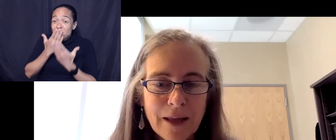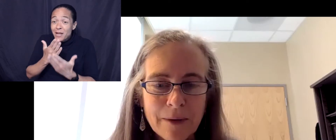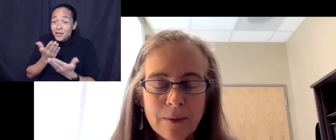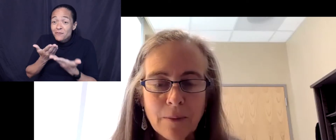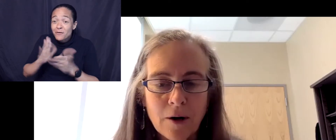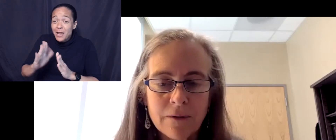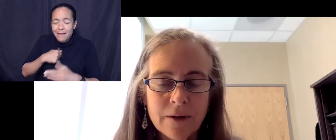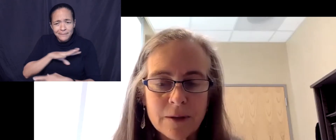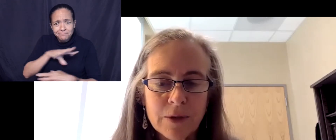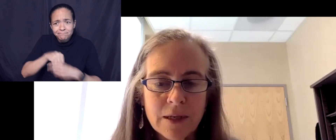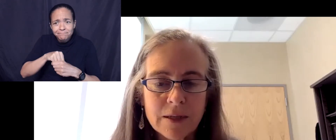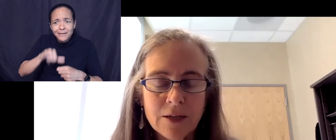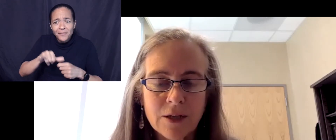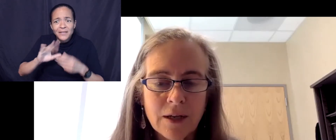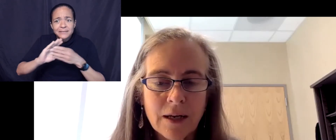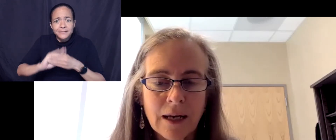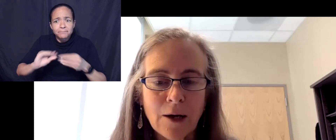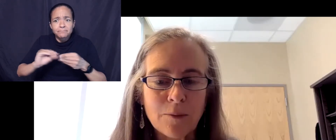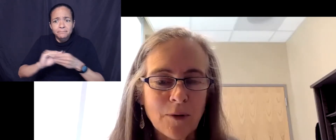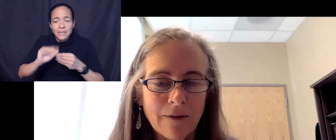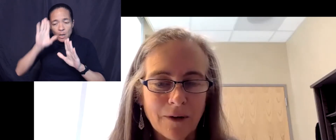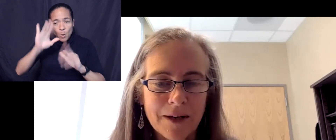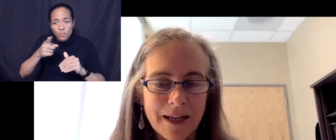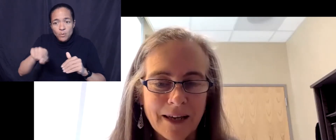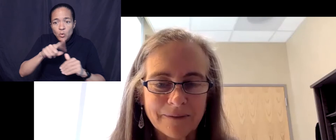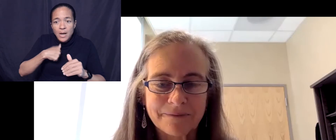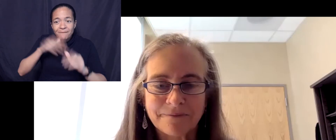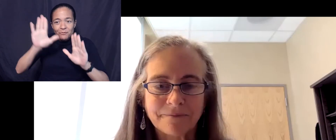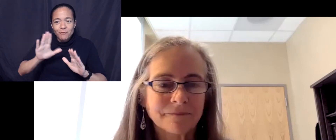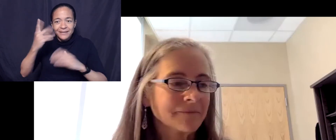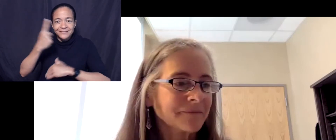very much for allowing me to be a part of this presentation, and I hope you have a great day.